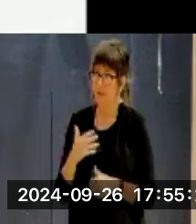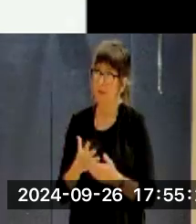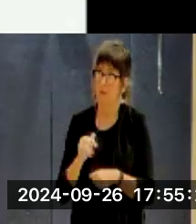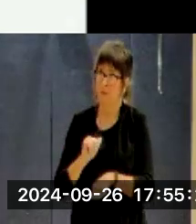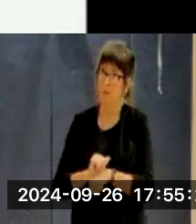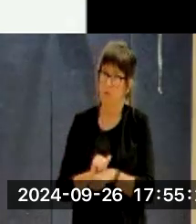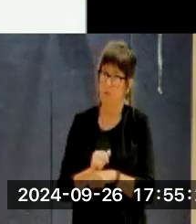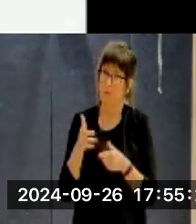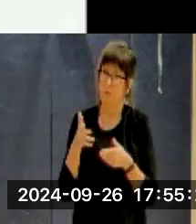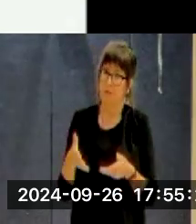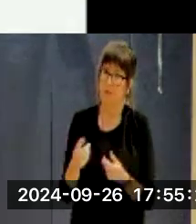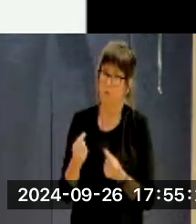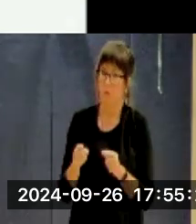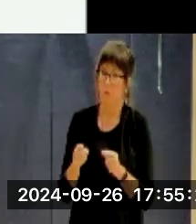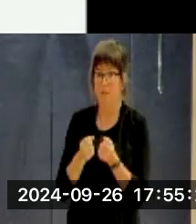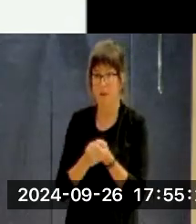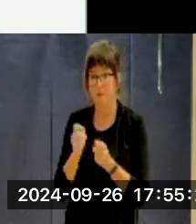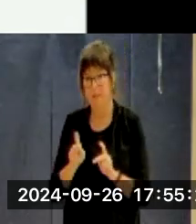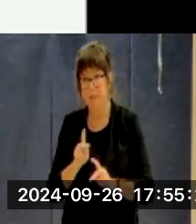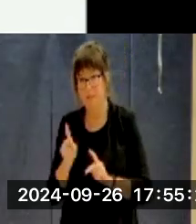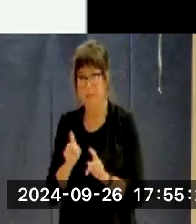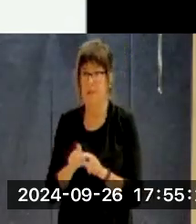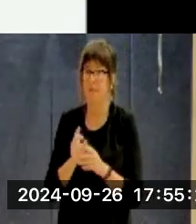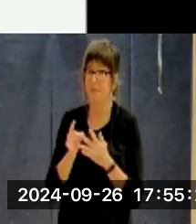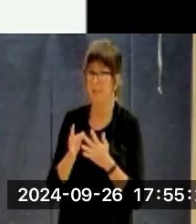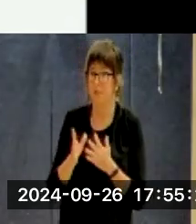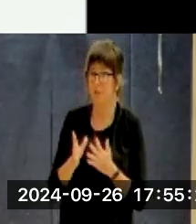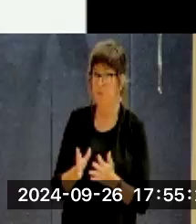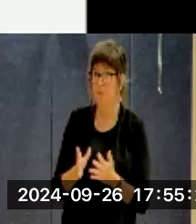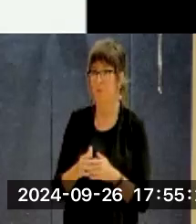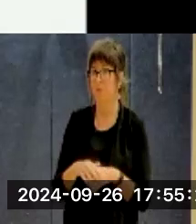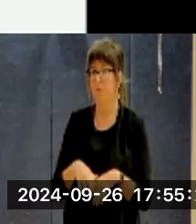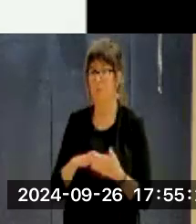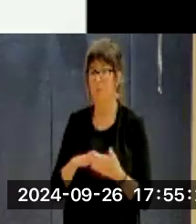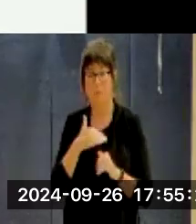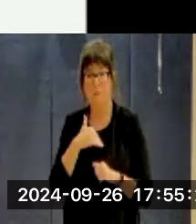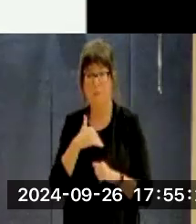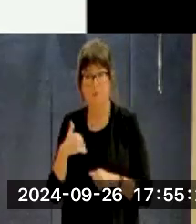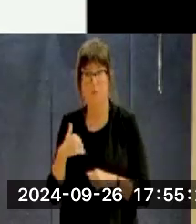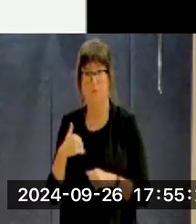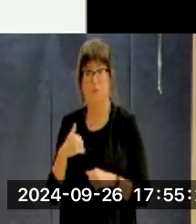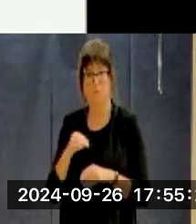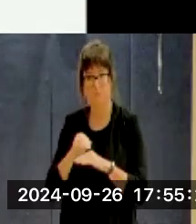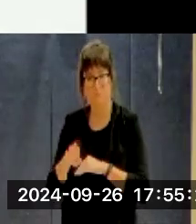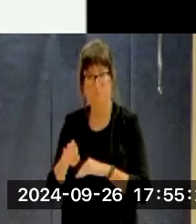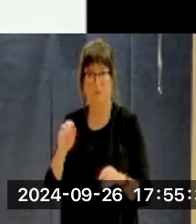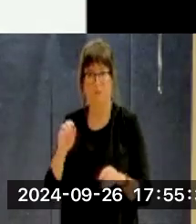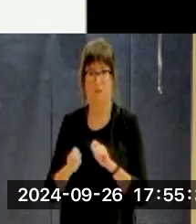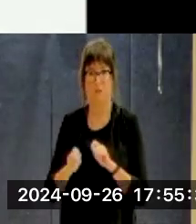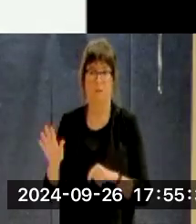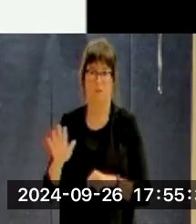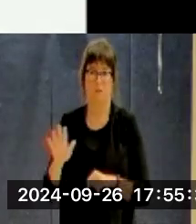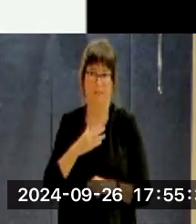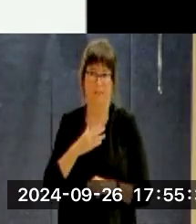do as advocates, as leaders, as community members to change hearts and minds as well.